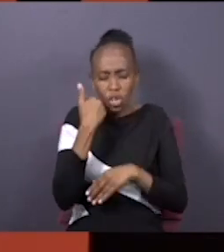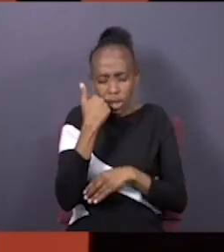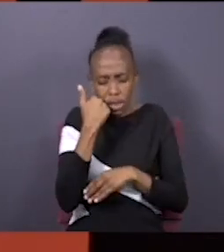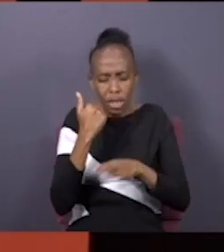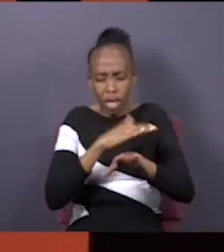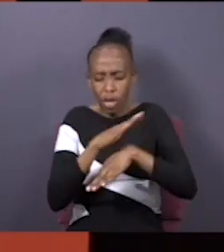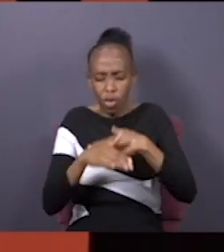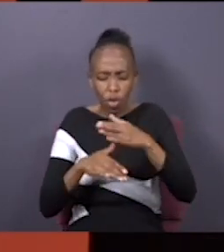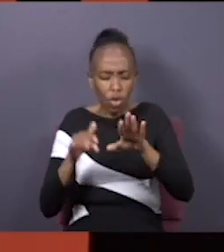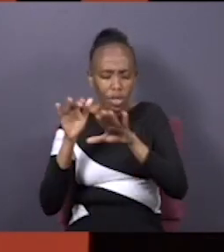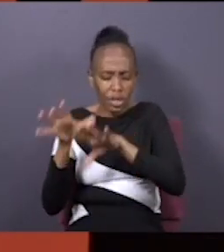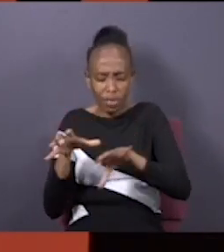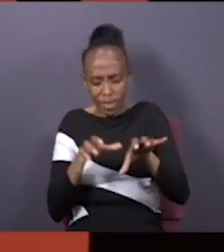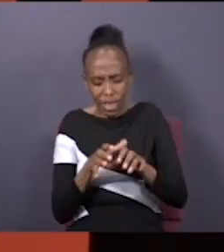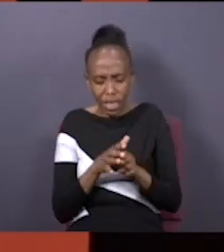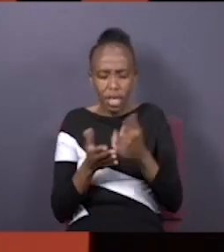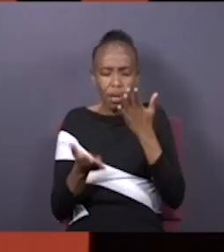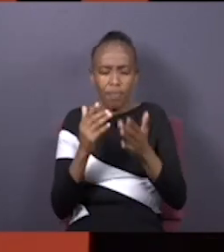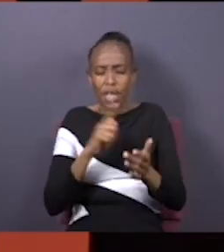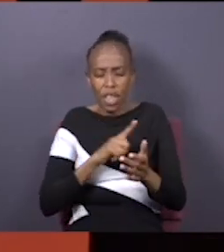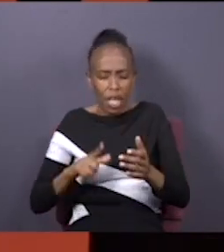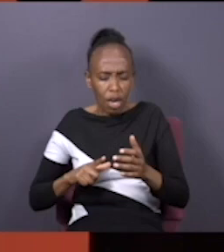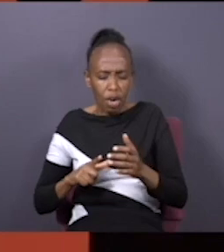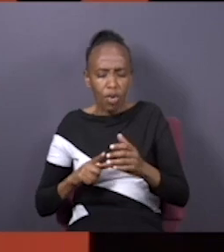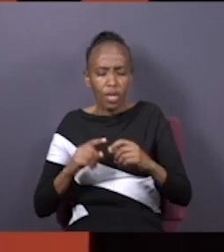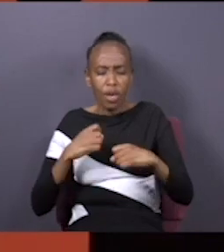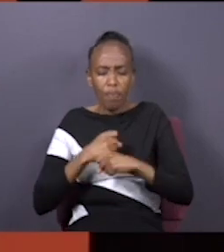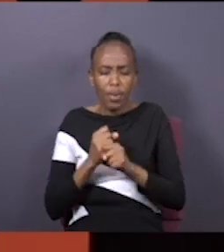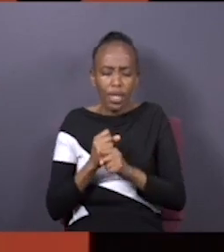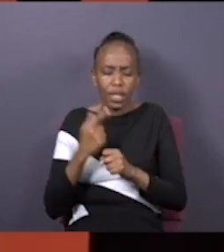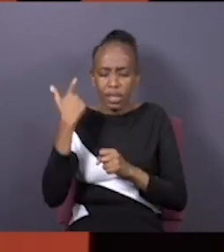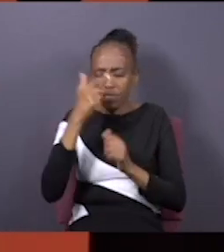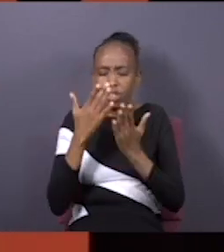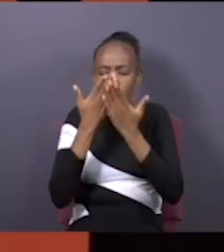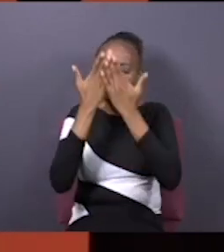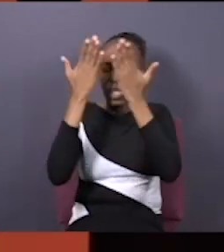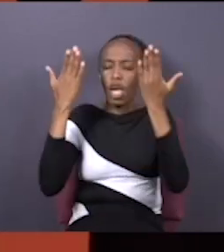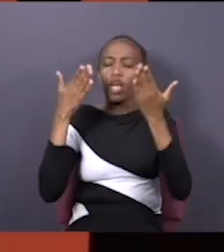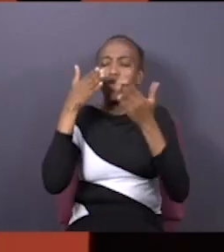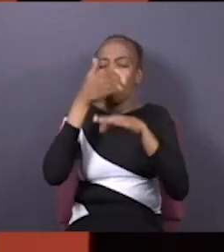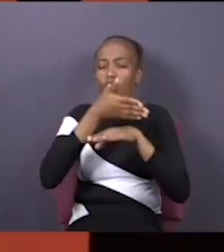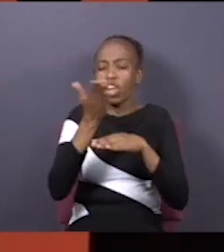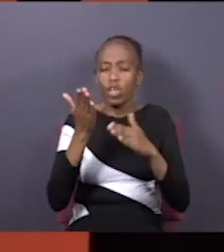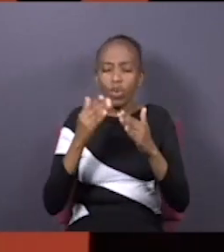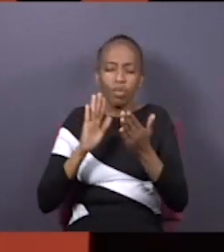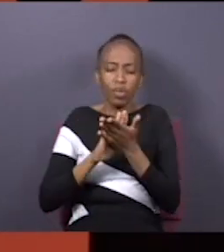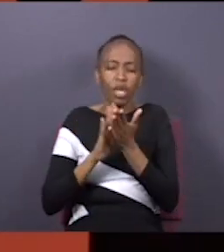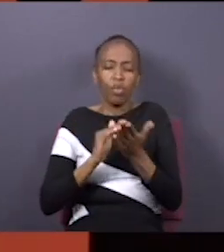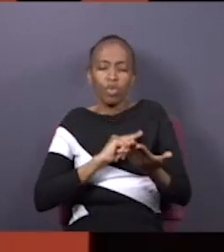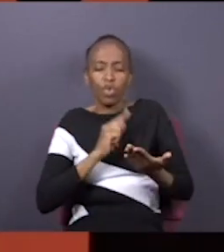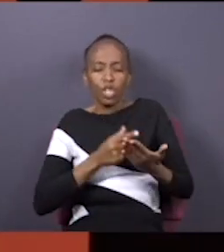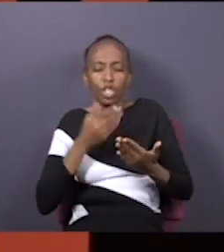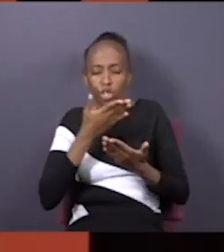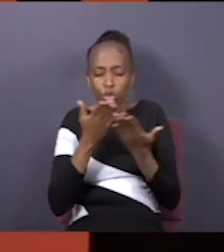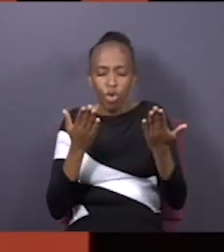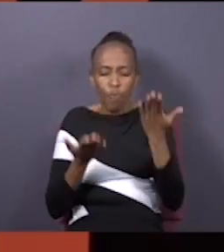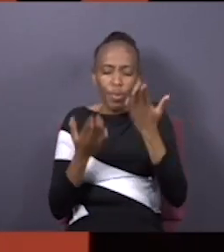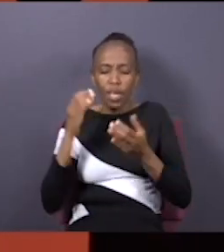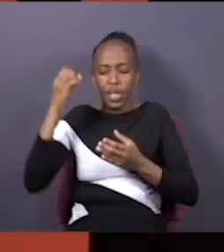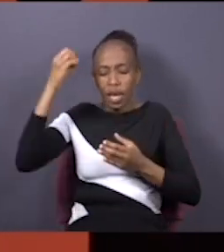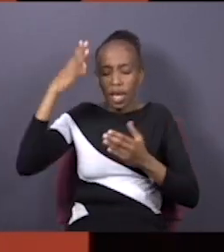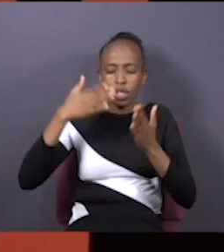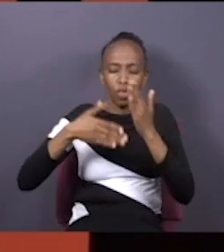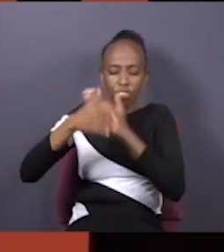disease, and from all affliction. May the Lord cause His face to shine upon you and be gracious to you. May the light of